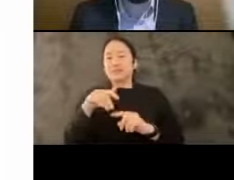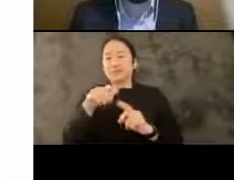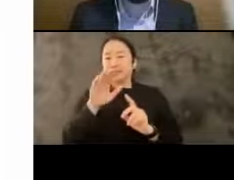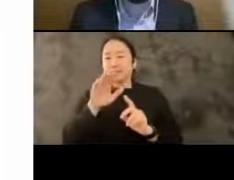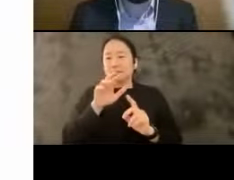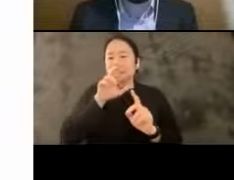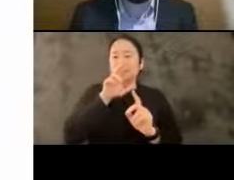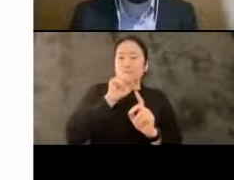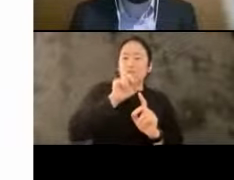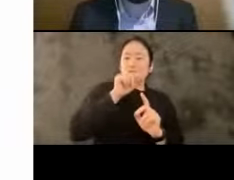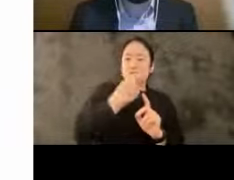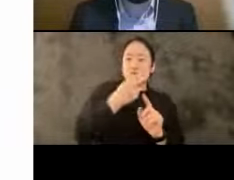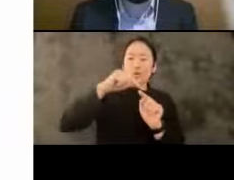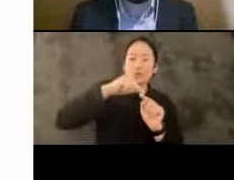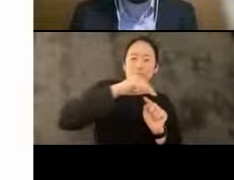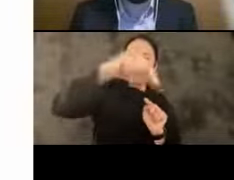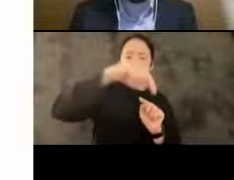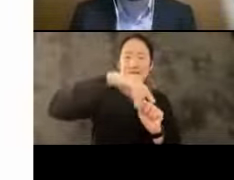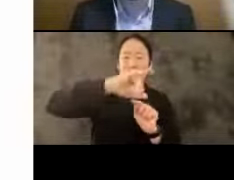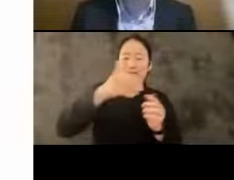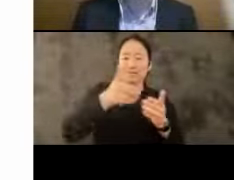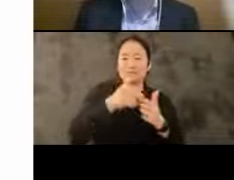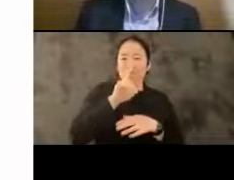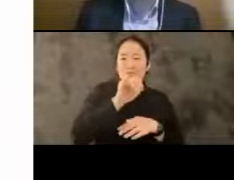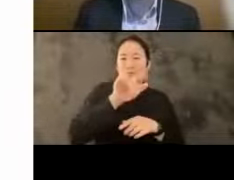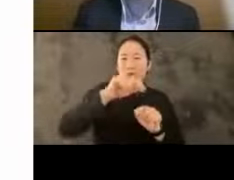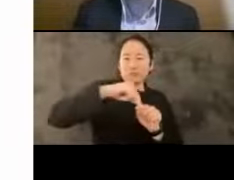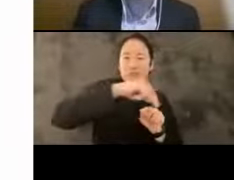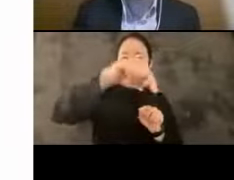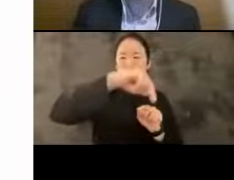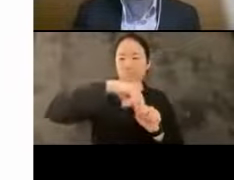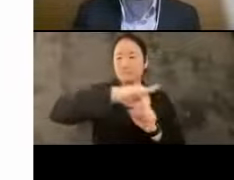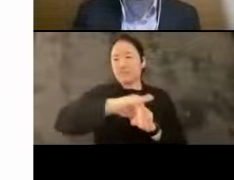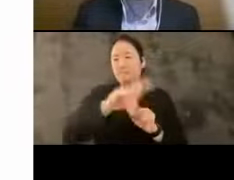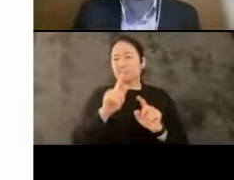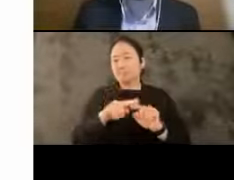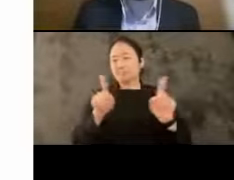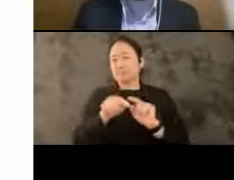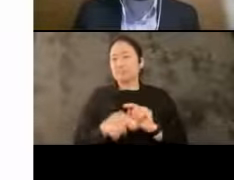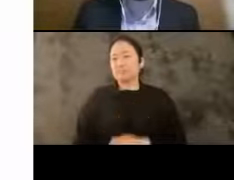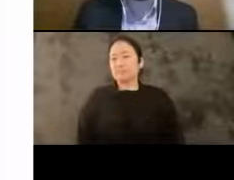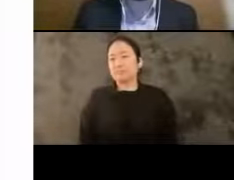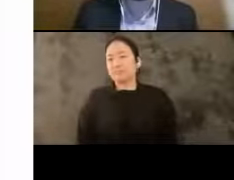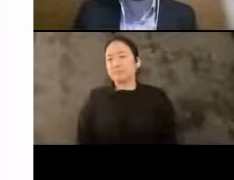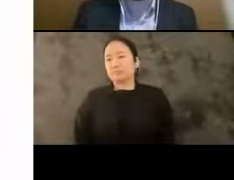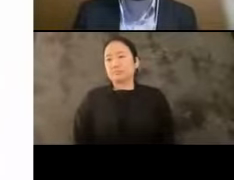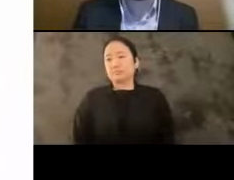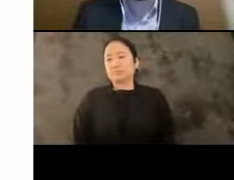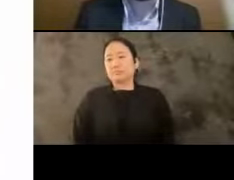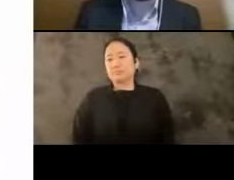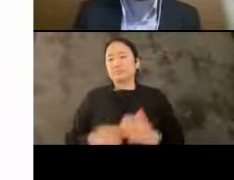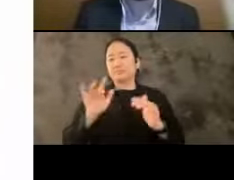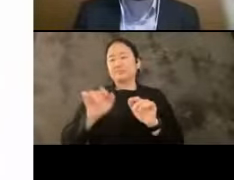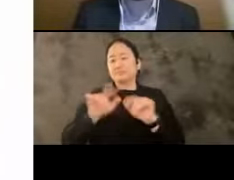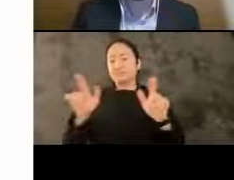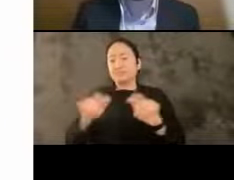roadway that would be installed next to the rails on the 30th Street corridor. So, all right, next slide. So for